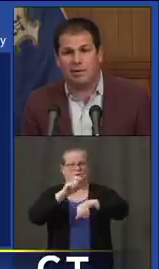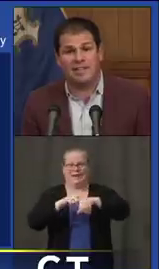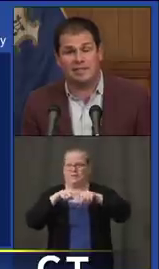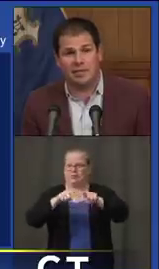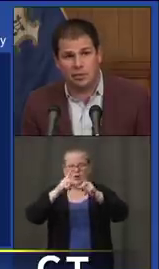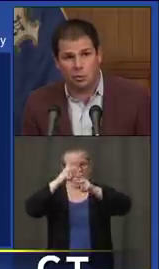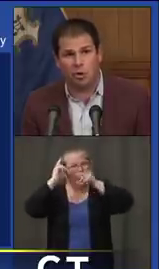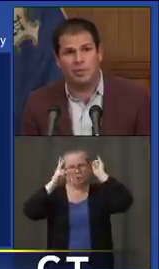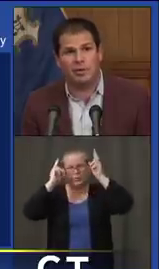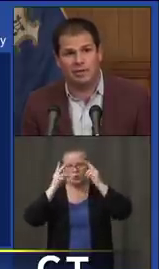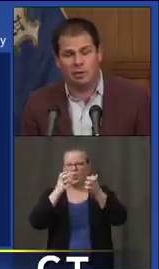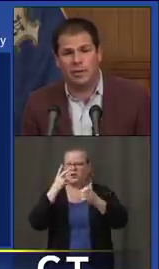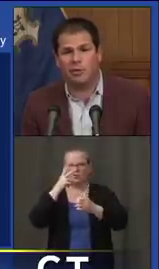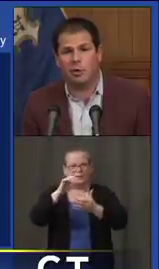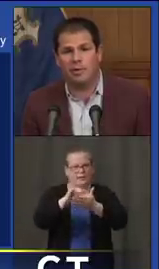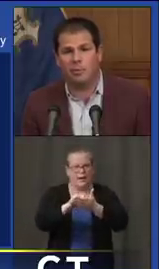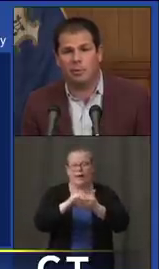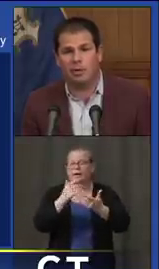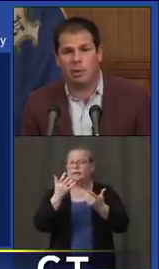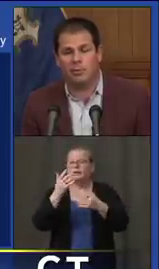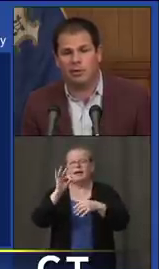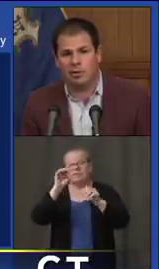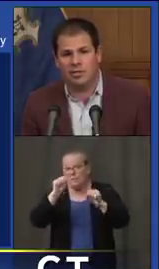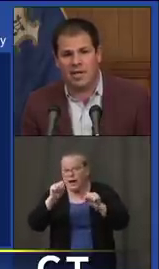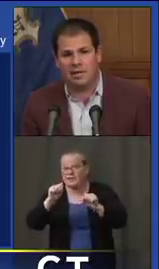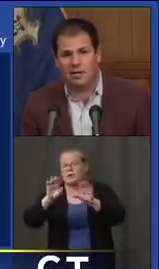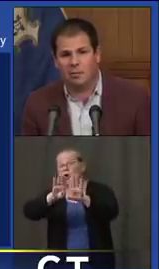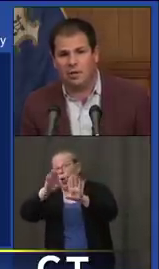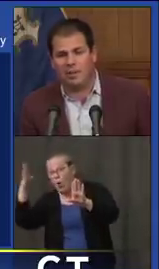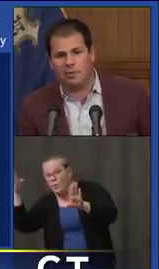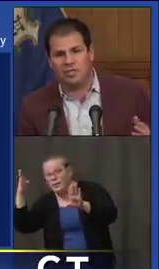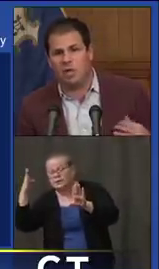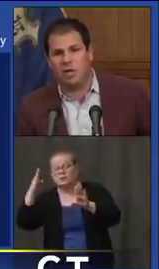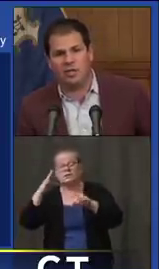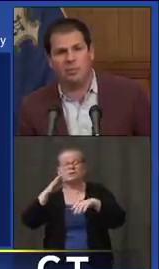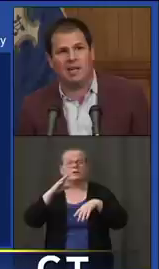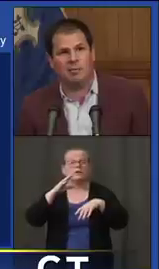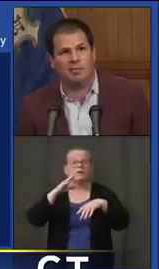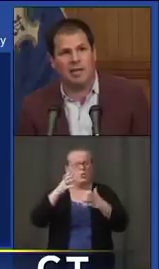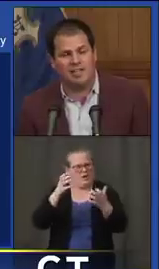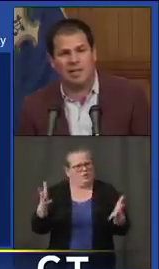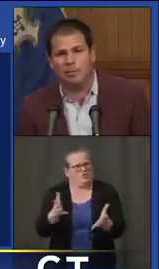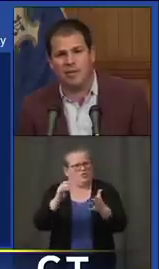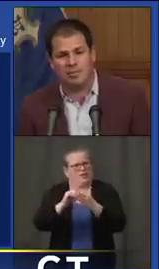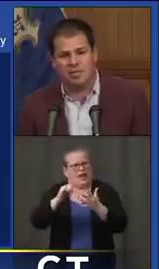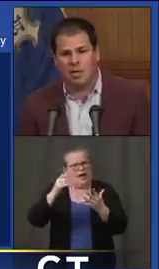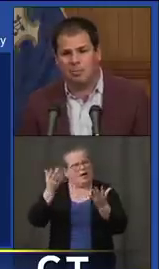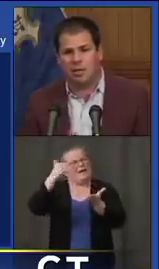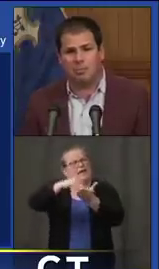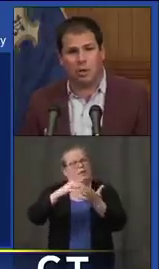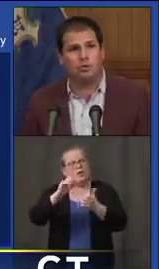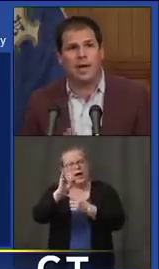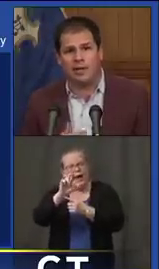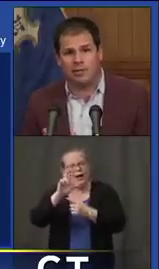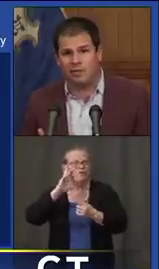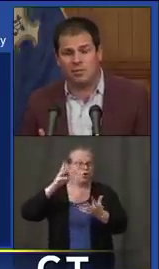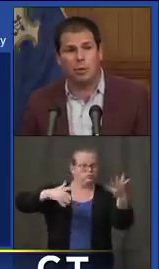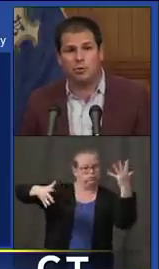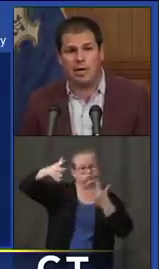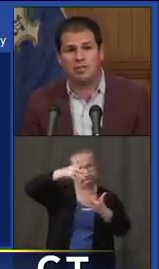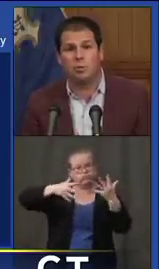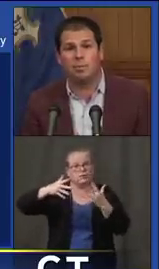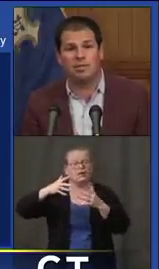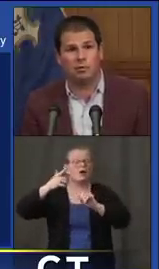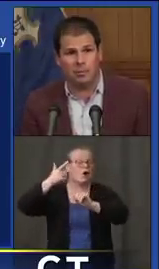see, whether that's leaving the door open or leaving a window open. We really want to encourage that. One thing which isn't on here, but we've been asked a couple times, but blow drying or the use of